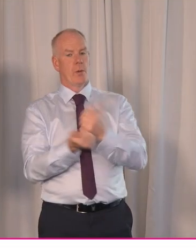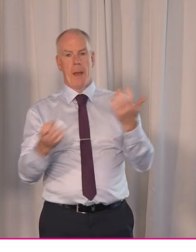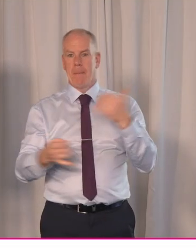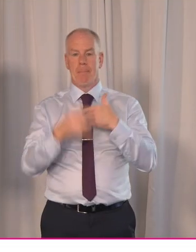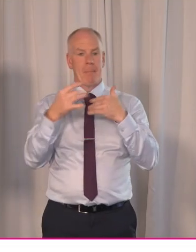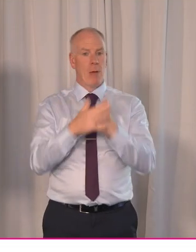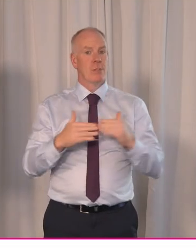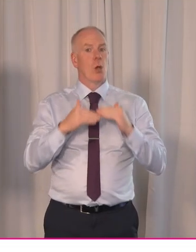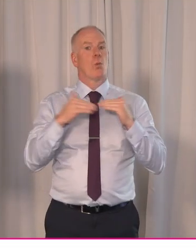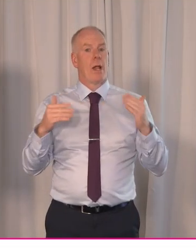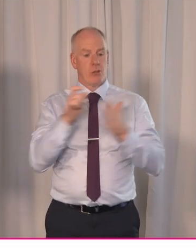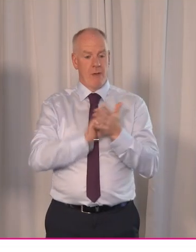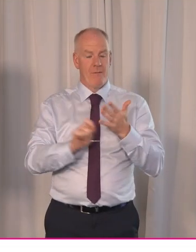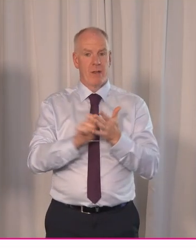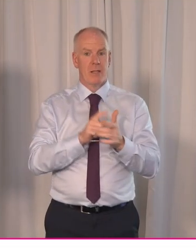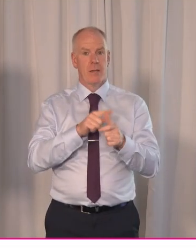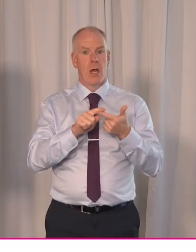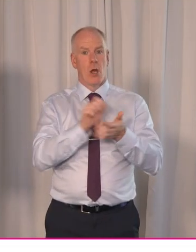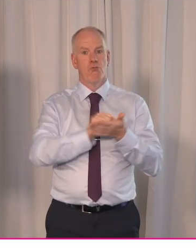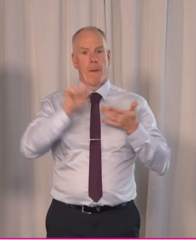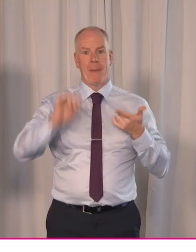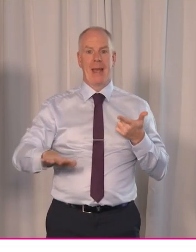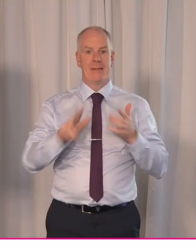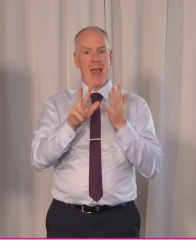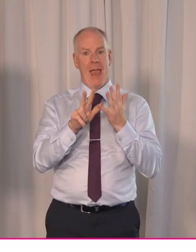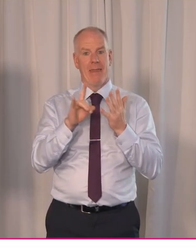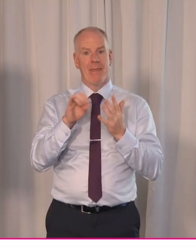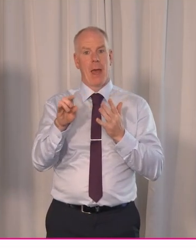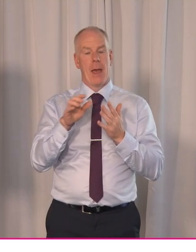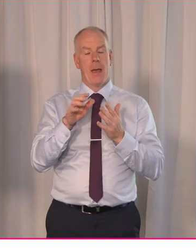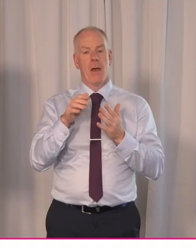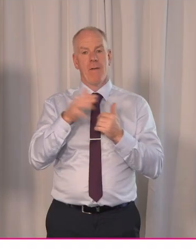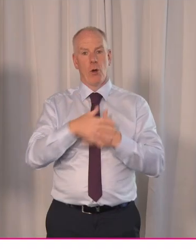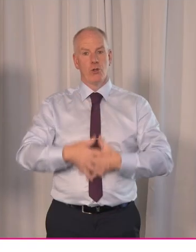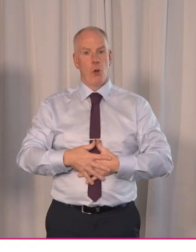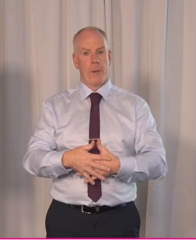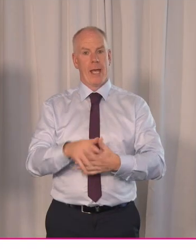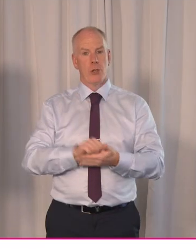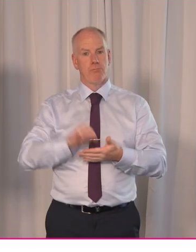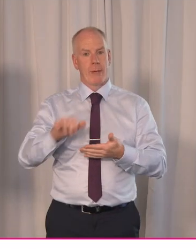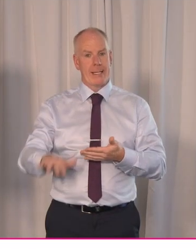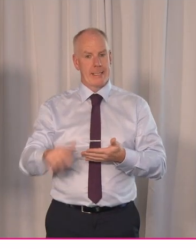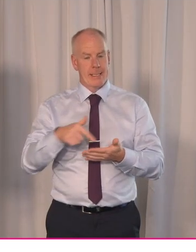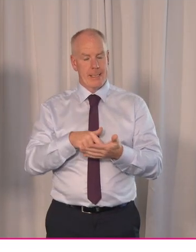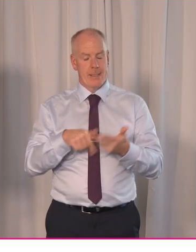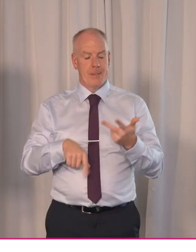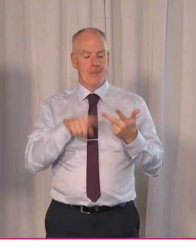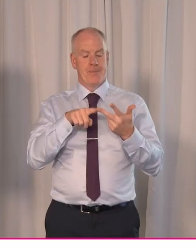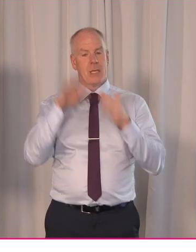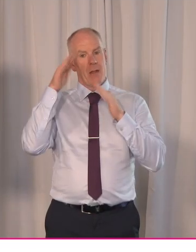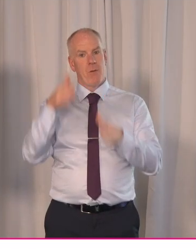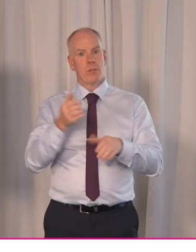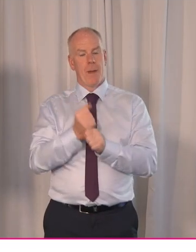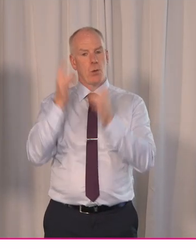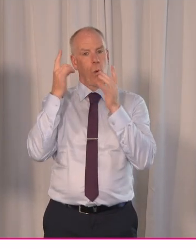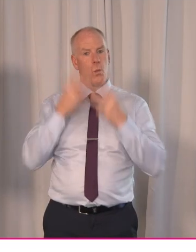equality referendum, the repeal of the Eighth Amendment and the termination of pregnancy provisions, and then there's been a particular focus on women's